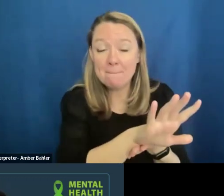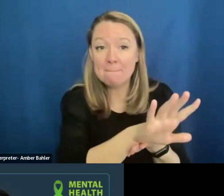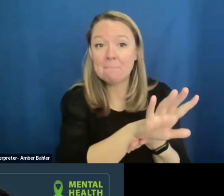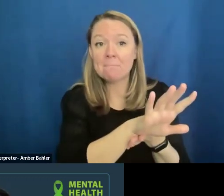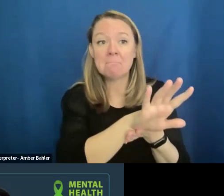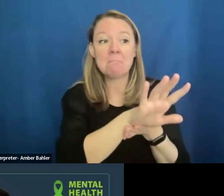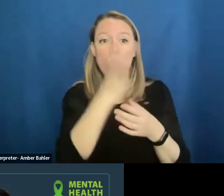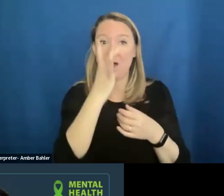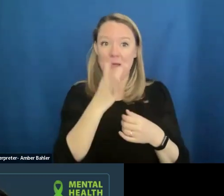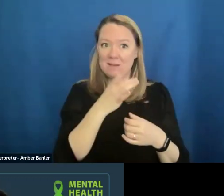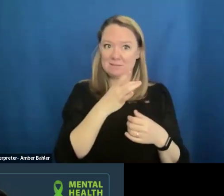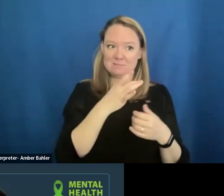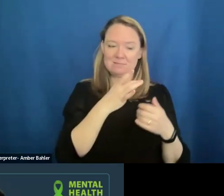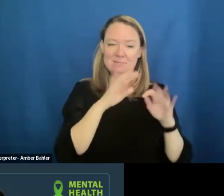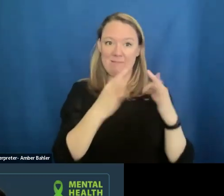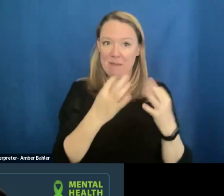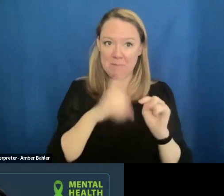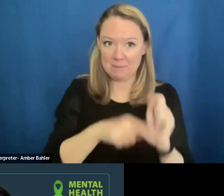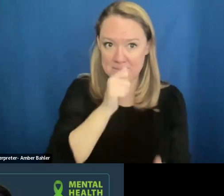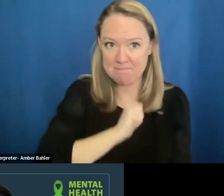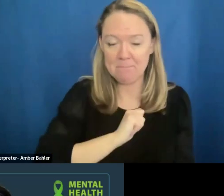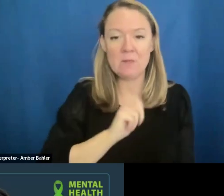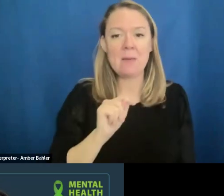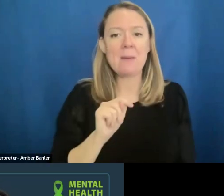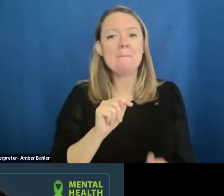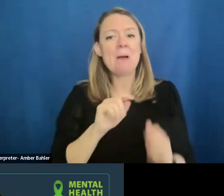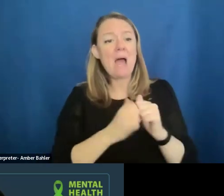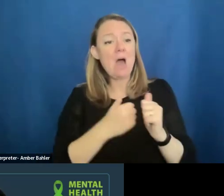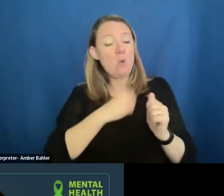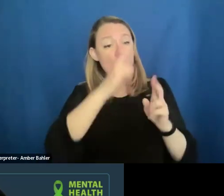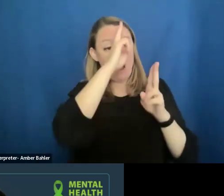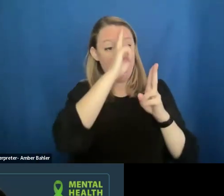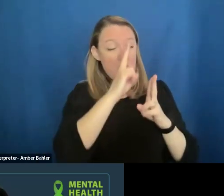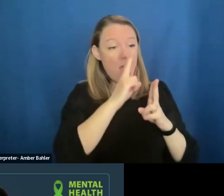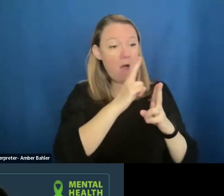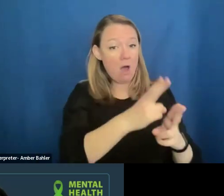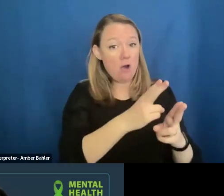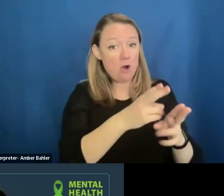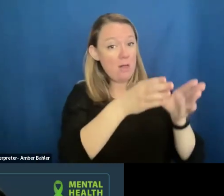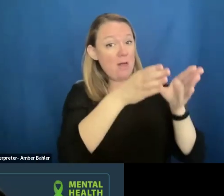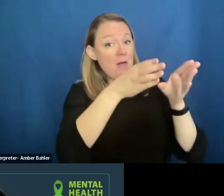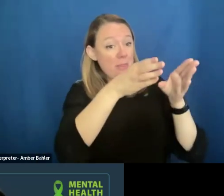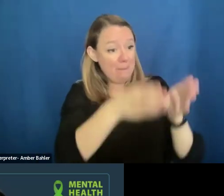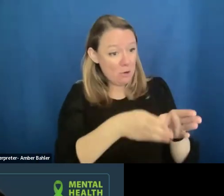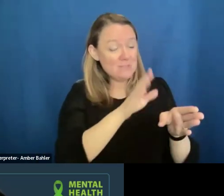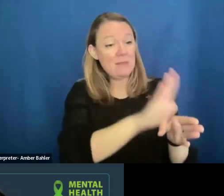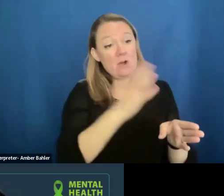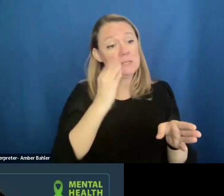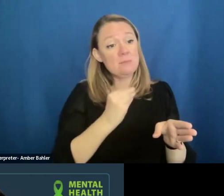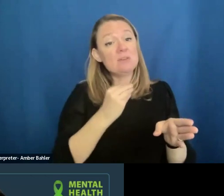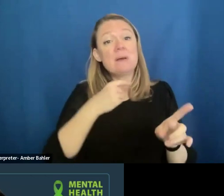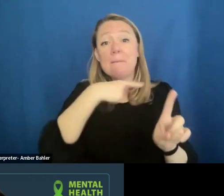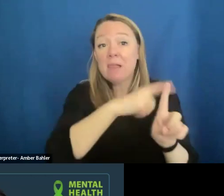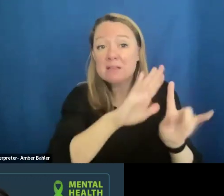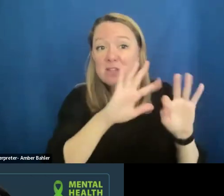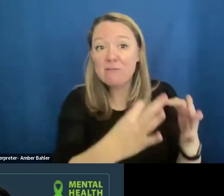the need of the person who is going through the substance use issue? And how do we also honor the families who are maybe many